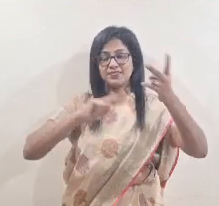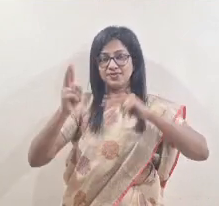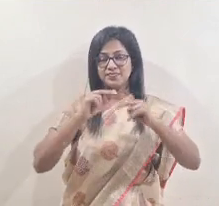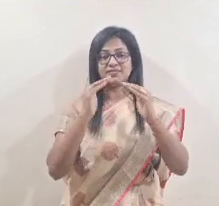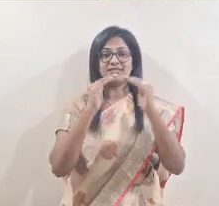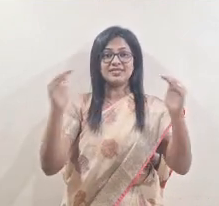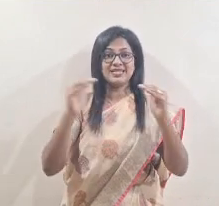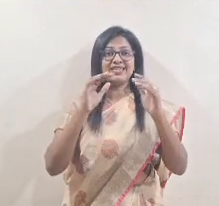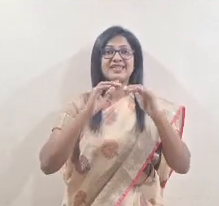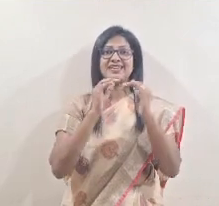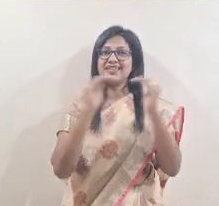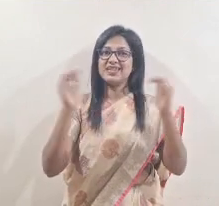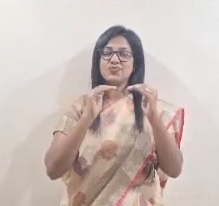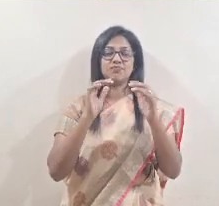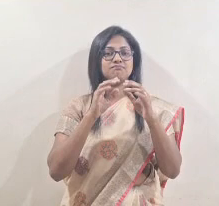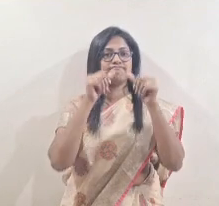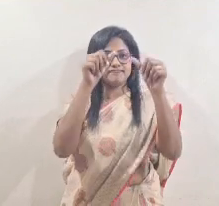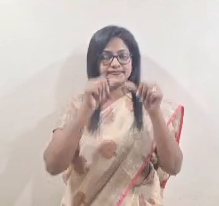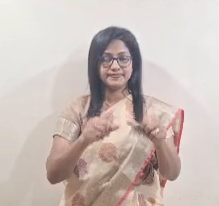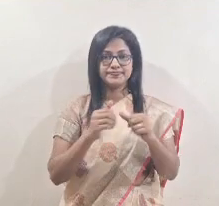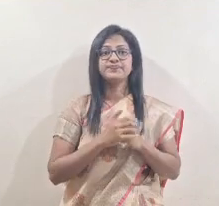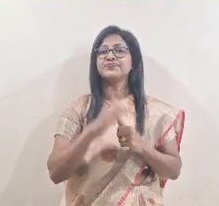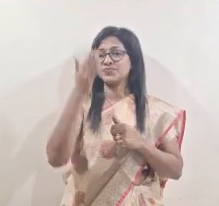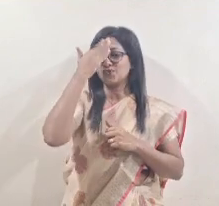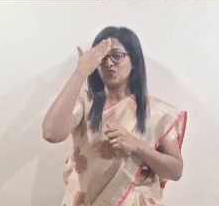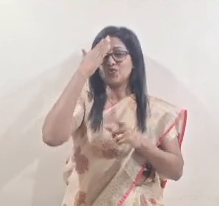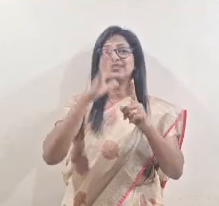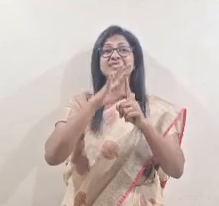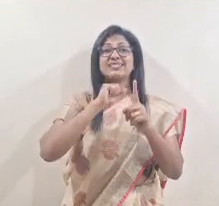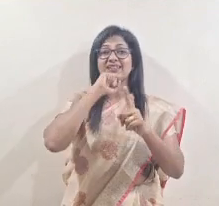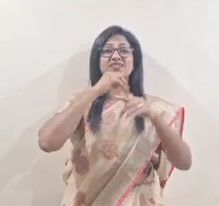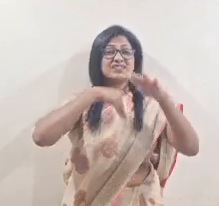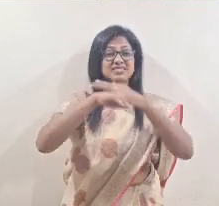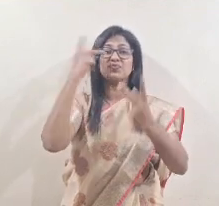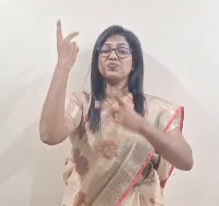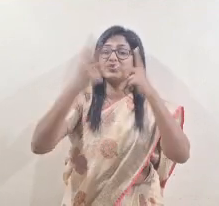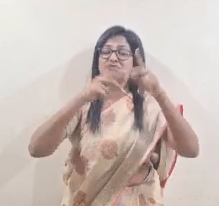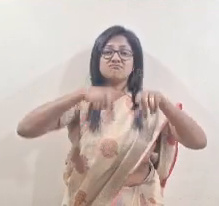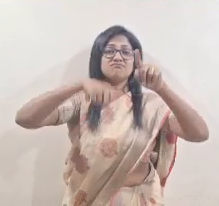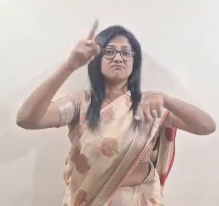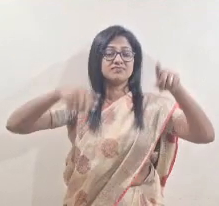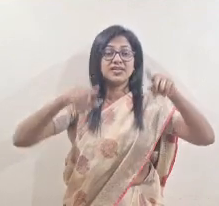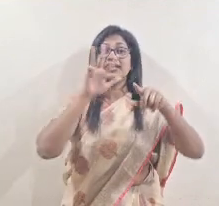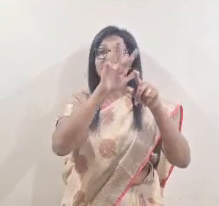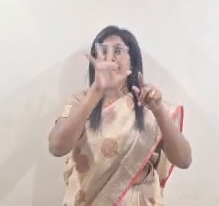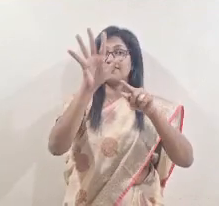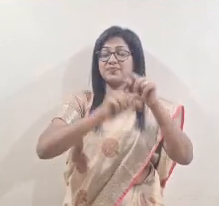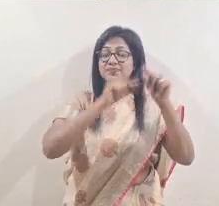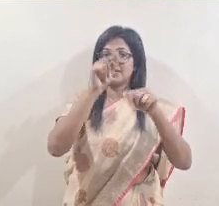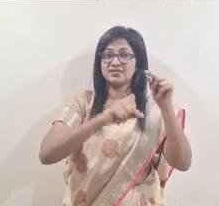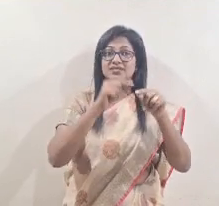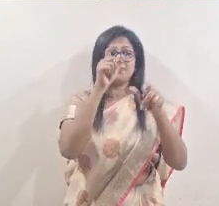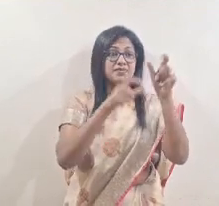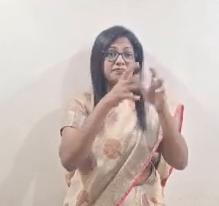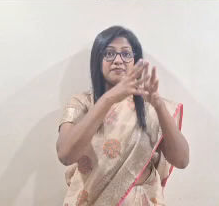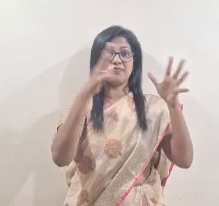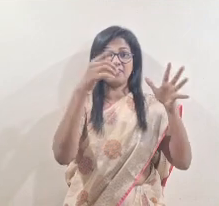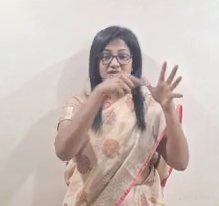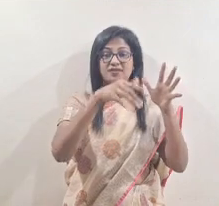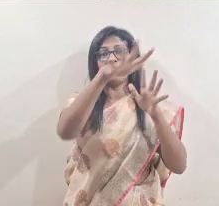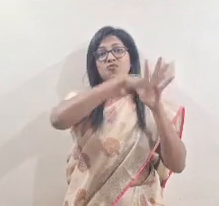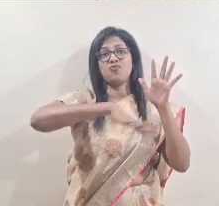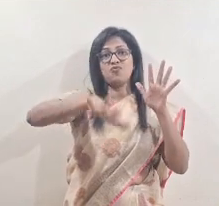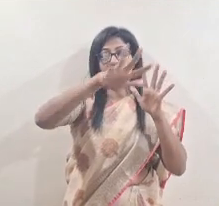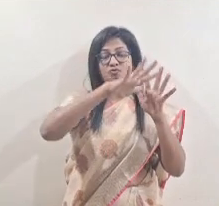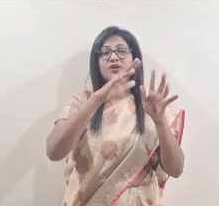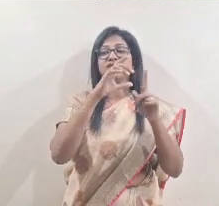and equitable results. And as you know that Delhi has a diverse range of visitors in these markets. So 95% of the population is local